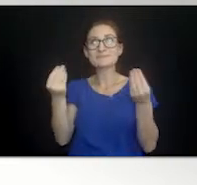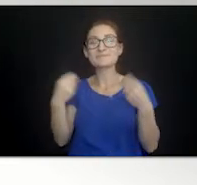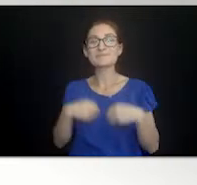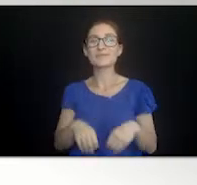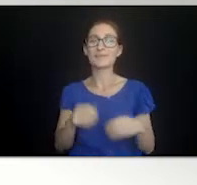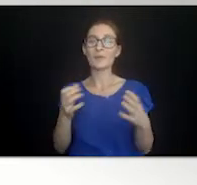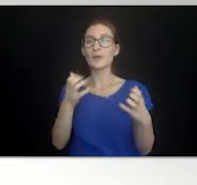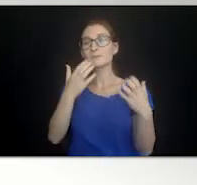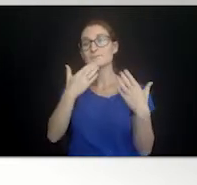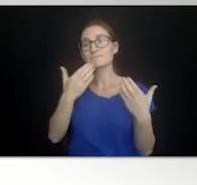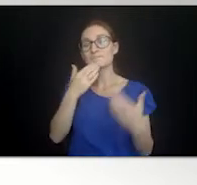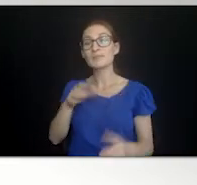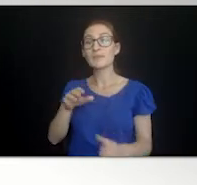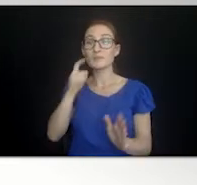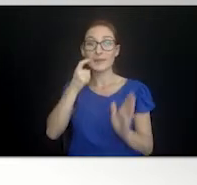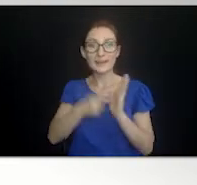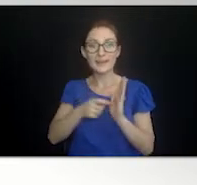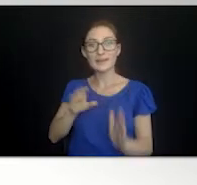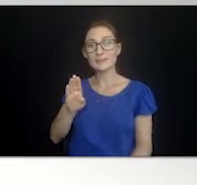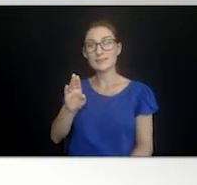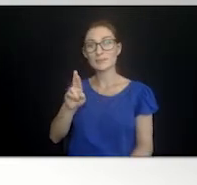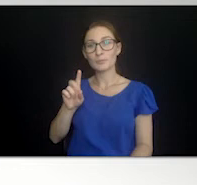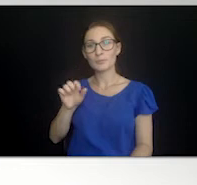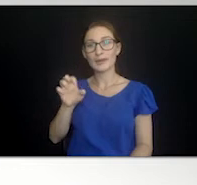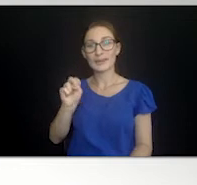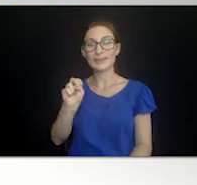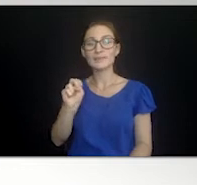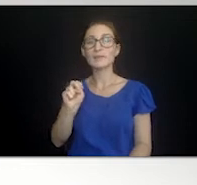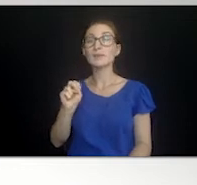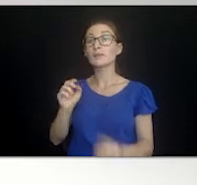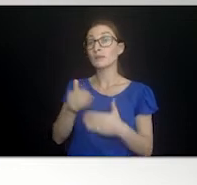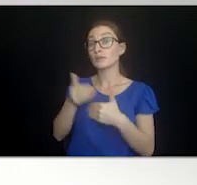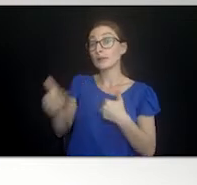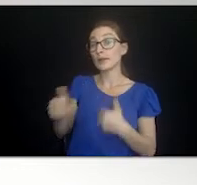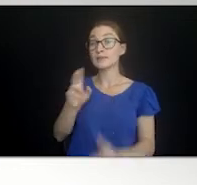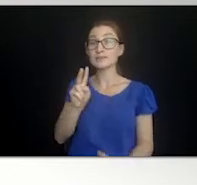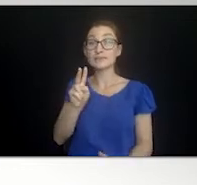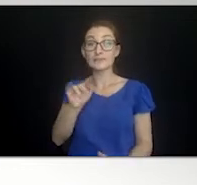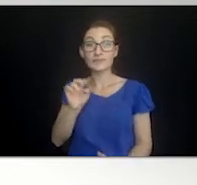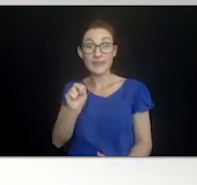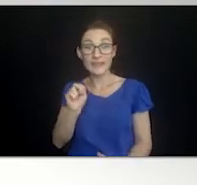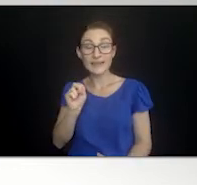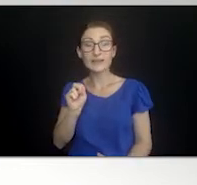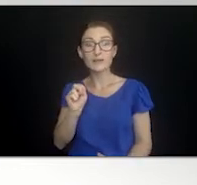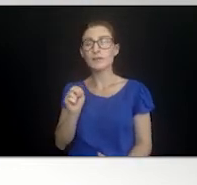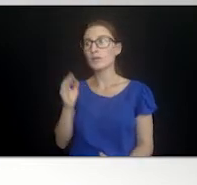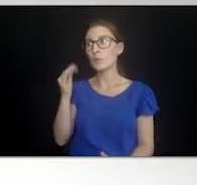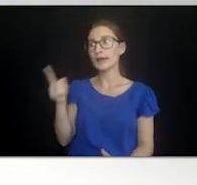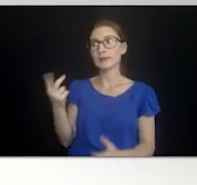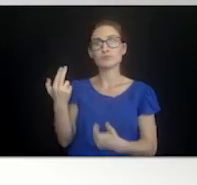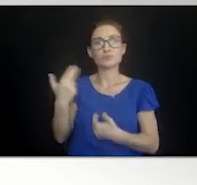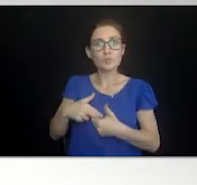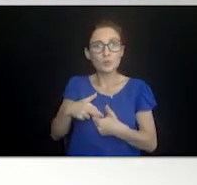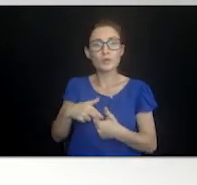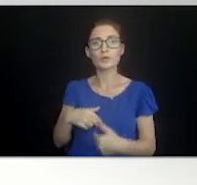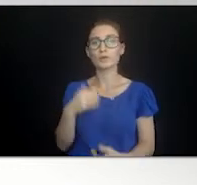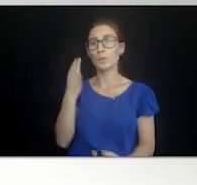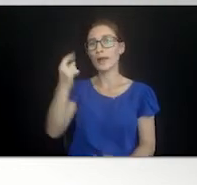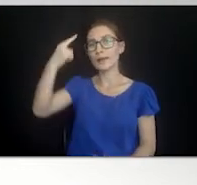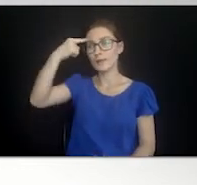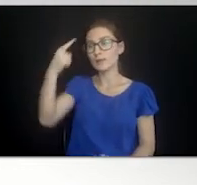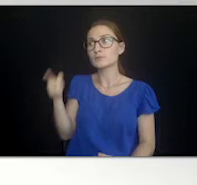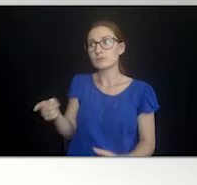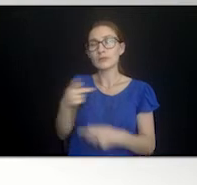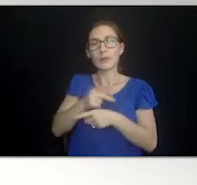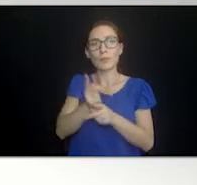I just want to make sure that we realize Braden's here. Next up is Ven. Ven's going to kind of talk about why he joined the team and why he finds the Mayana